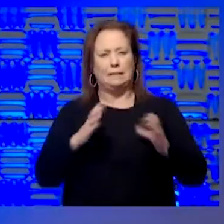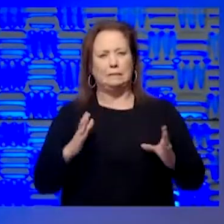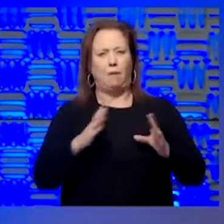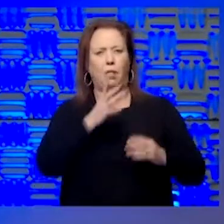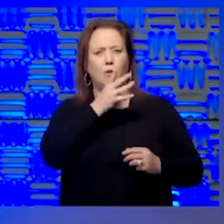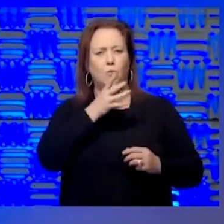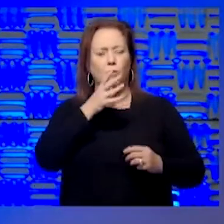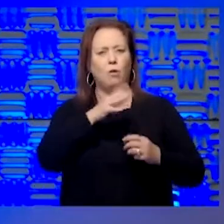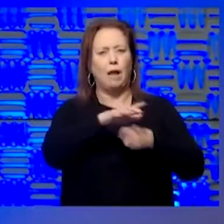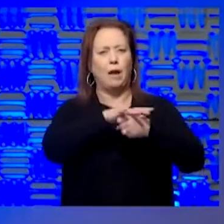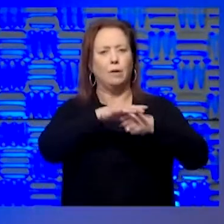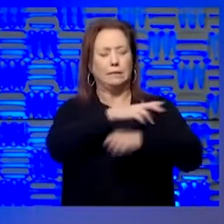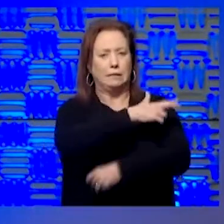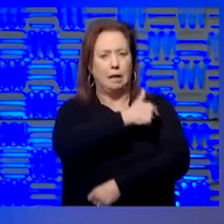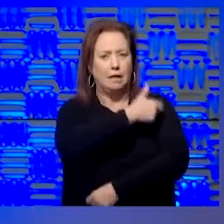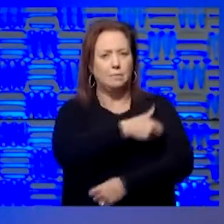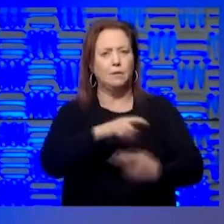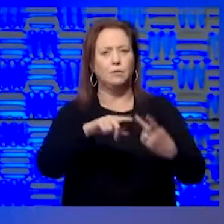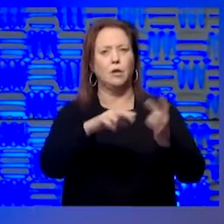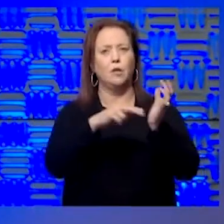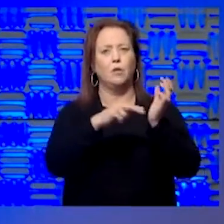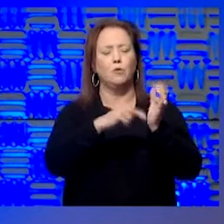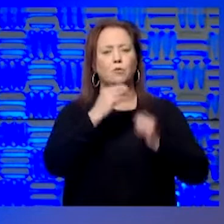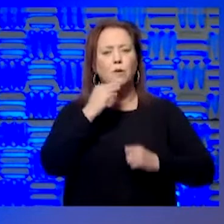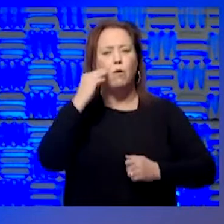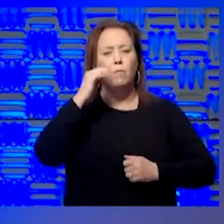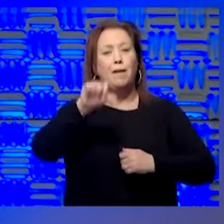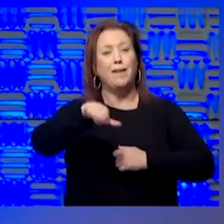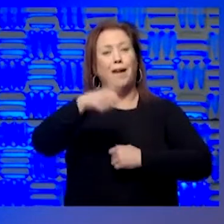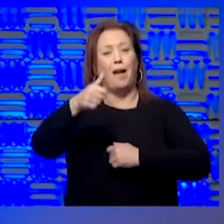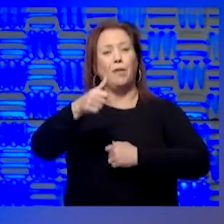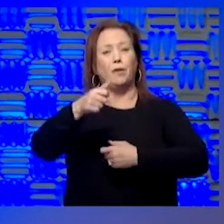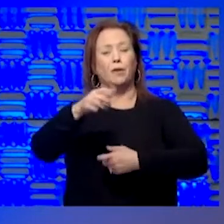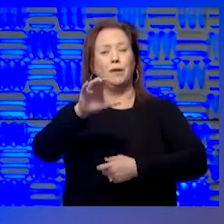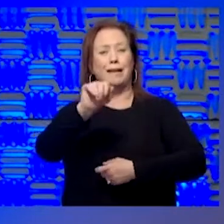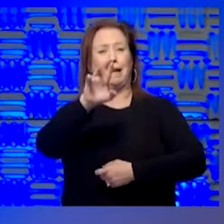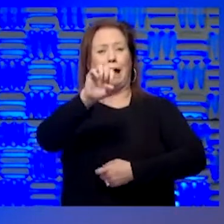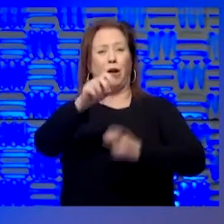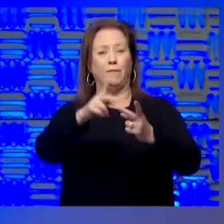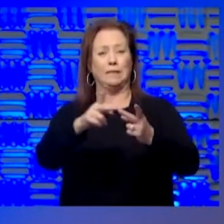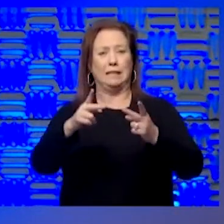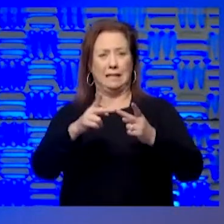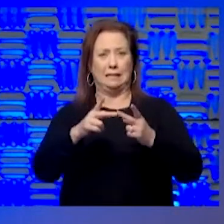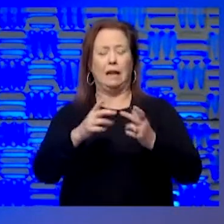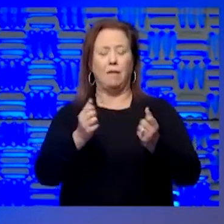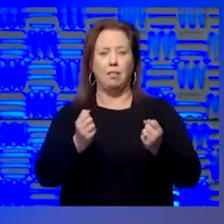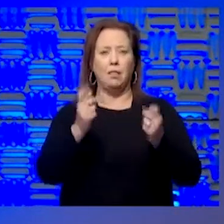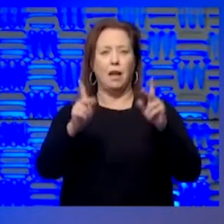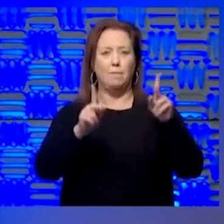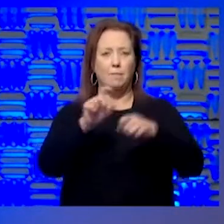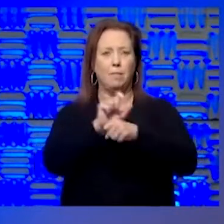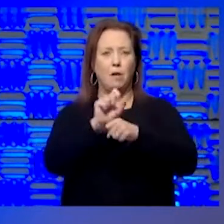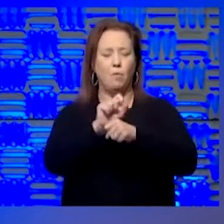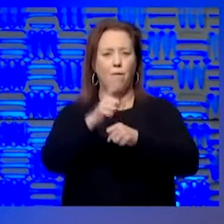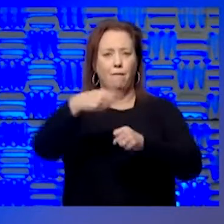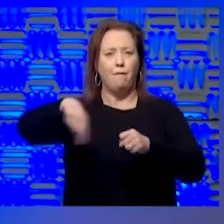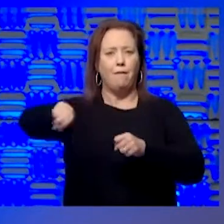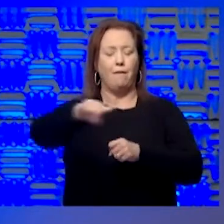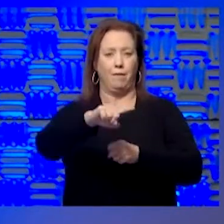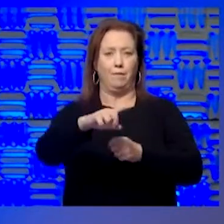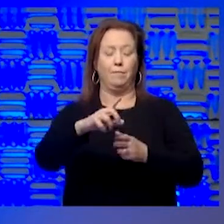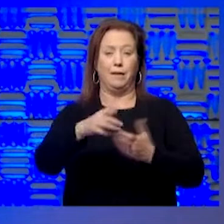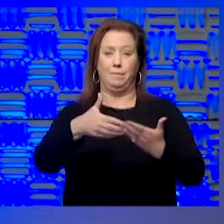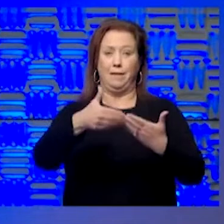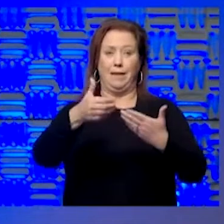rural areas, the hospitals, the nursing homes, these other care facilities employ a lot of people in those areas. And so it would be